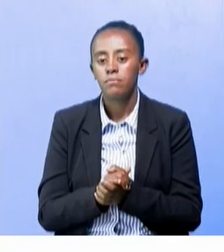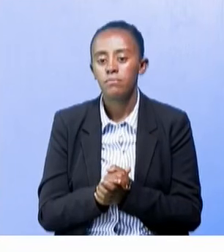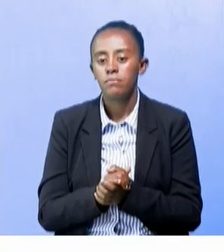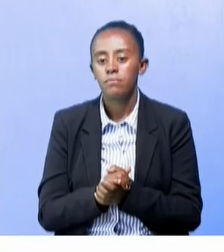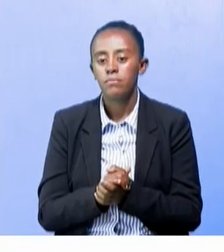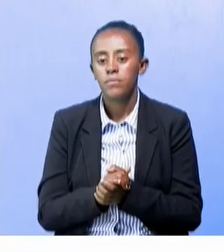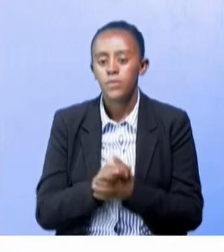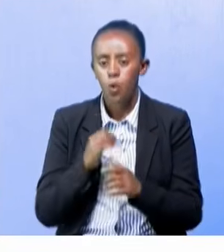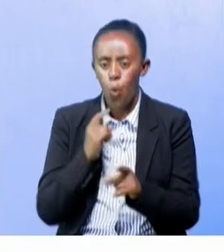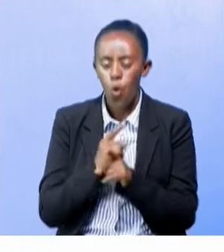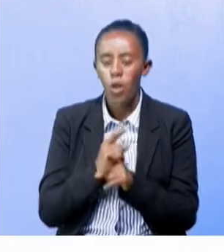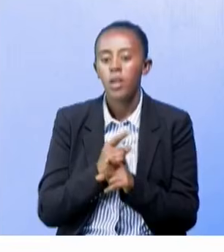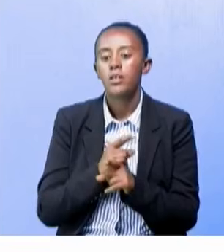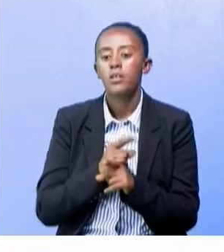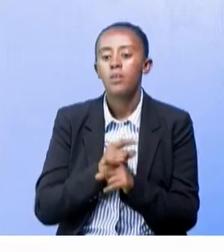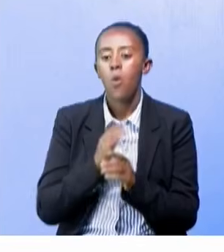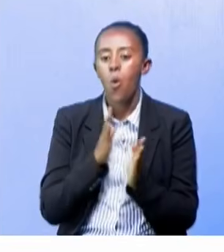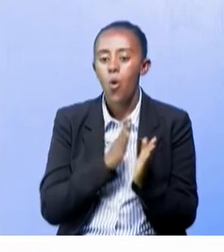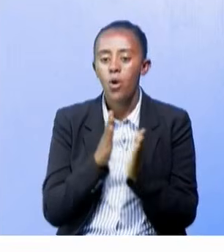Order.